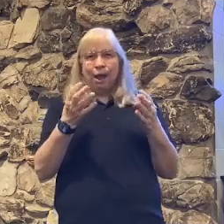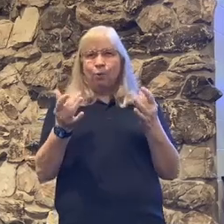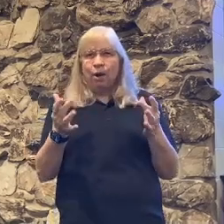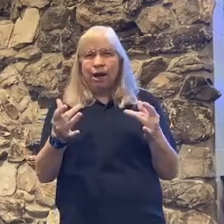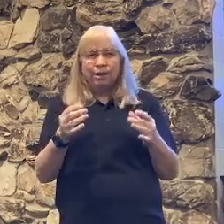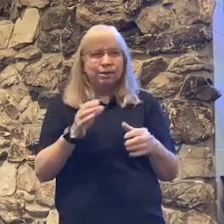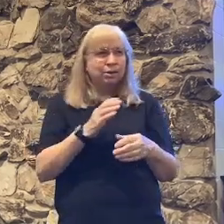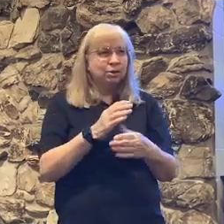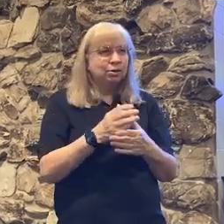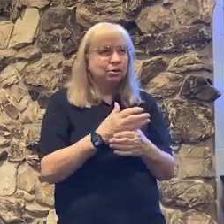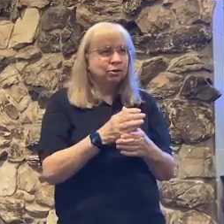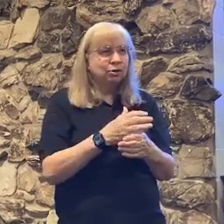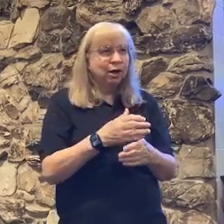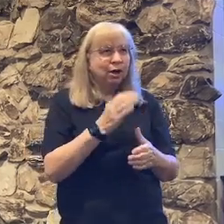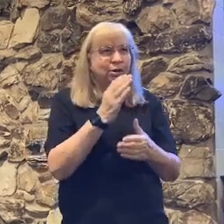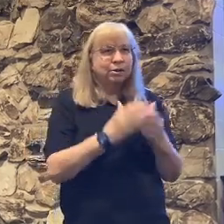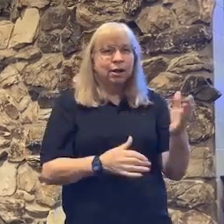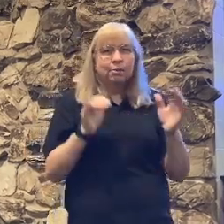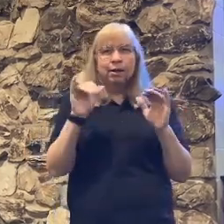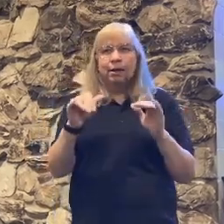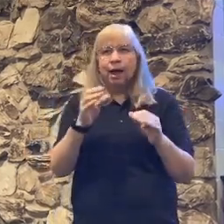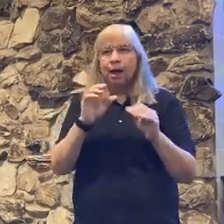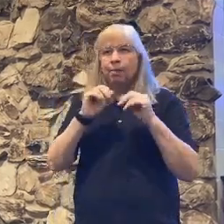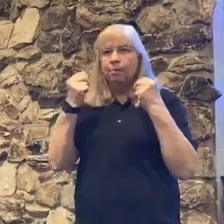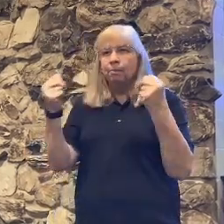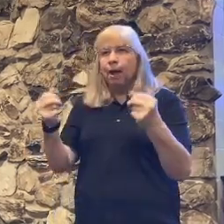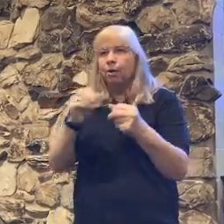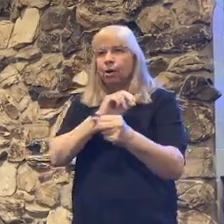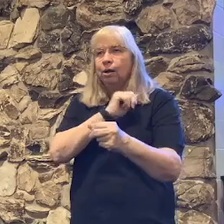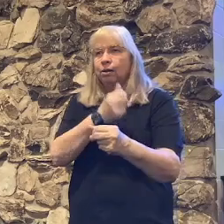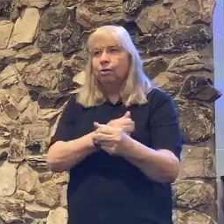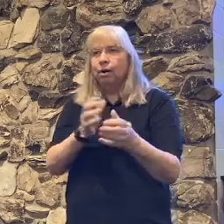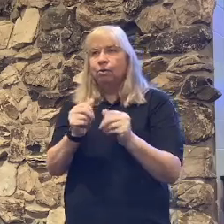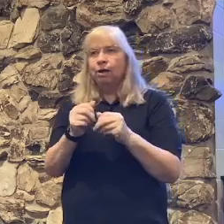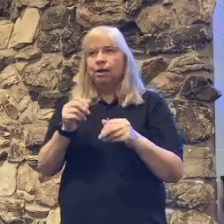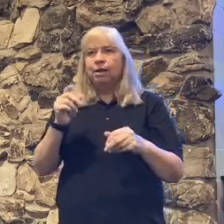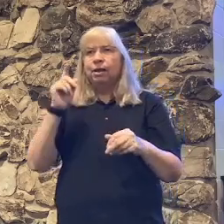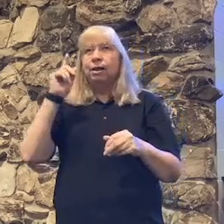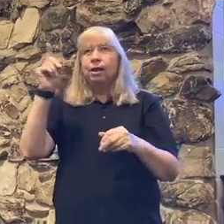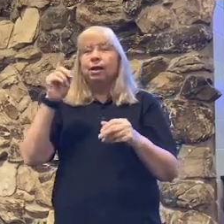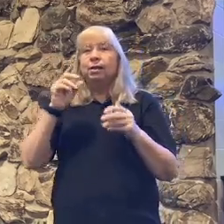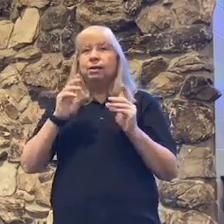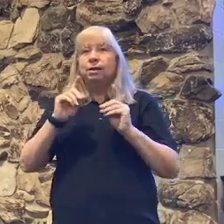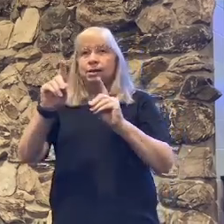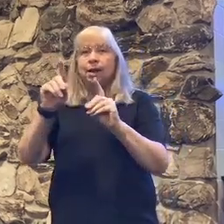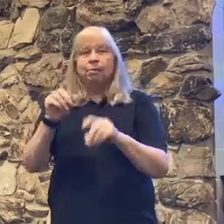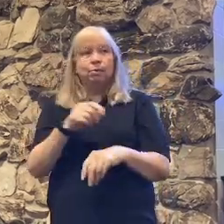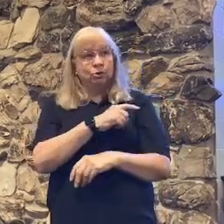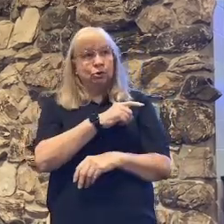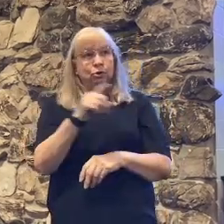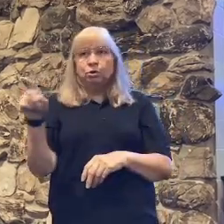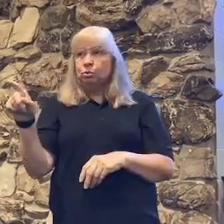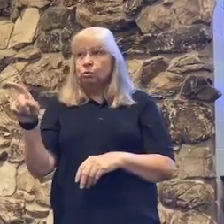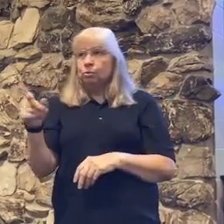share some of that power and authority with his disciples. You. Me.